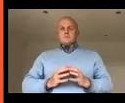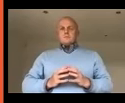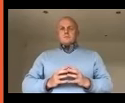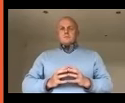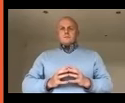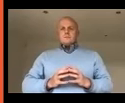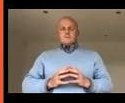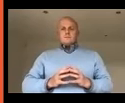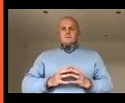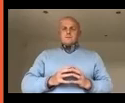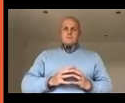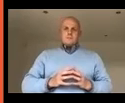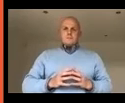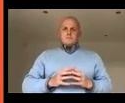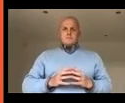Okay.